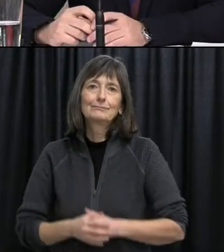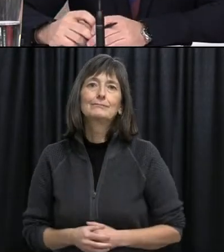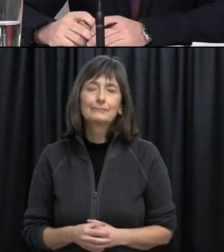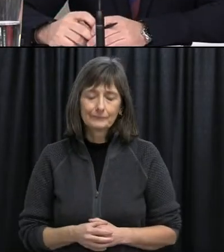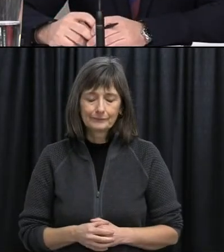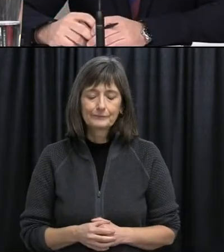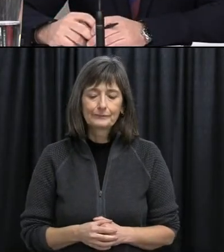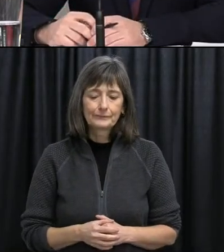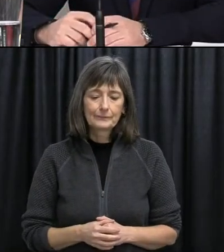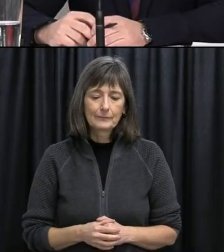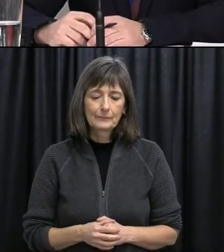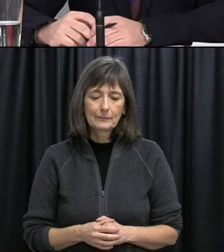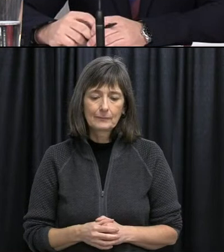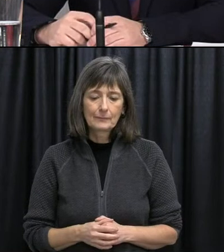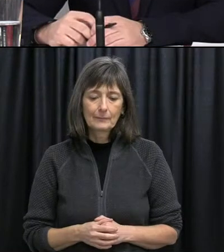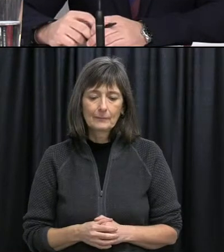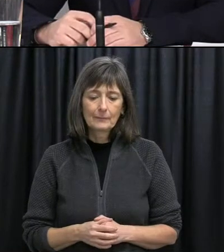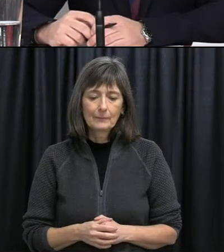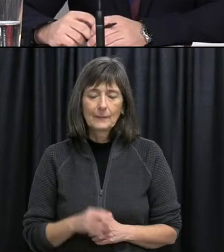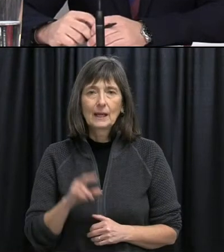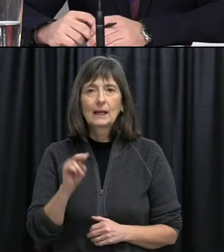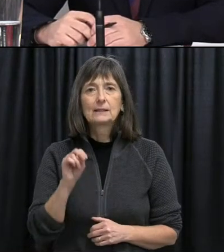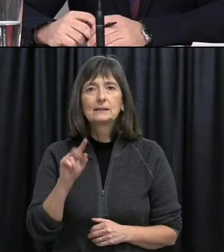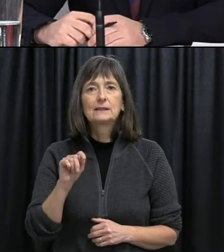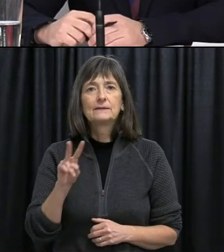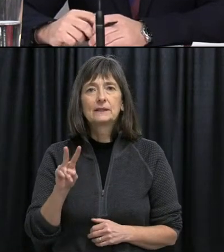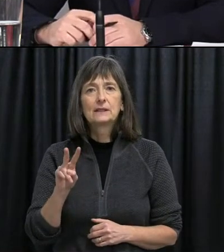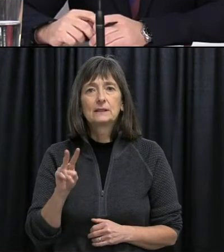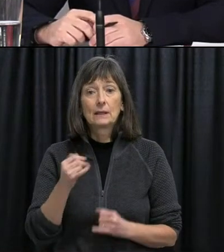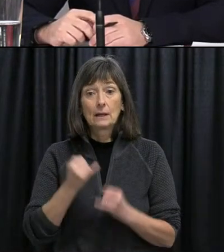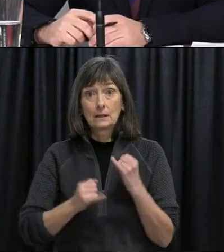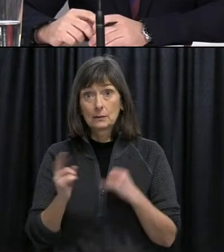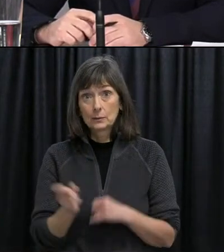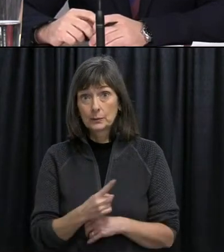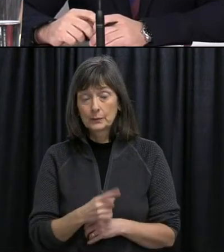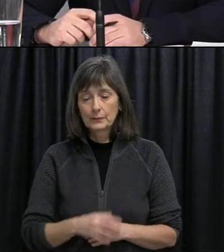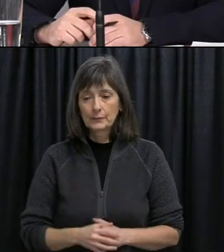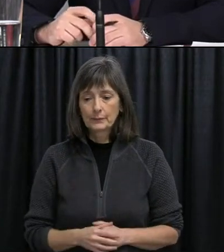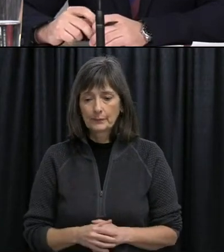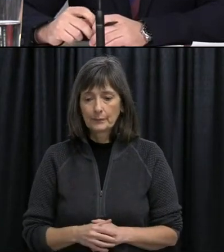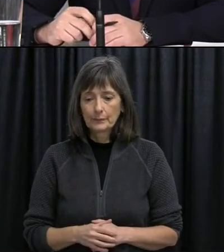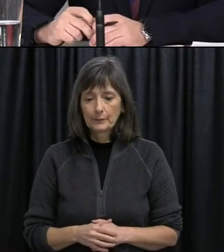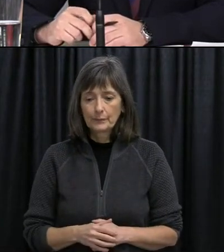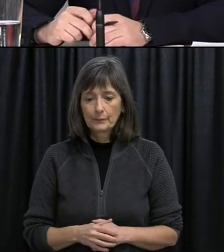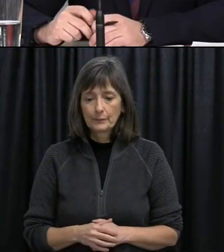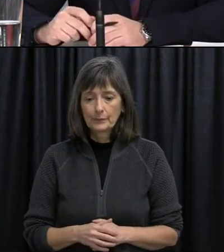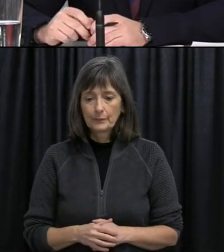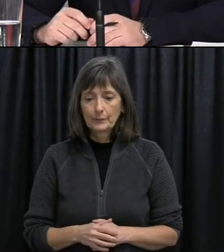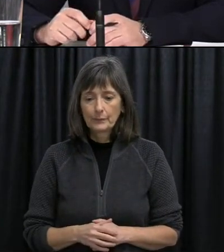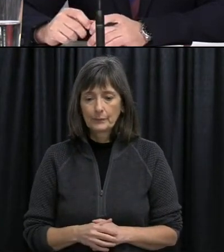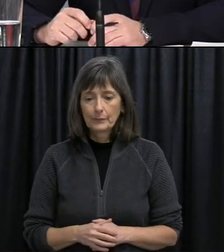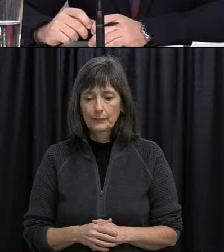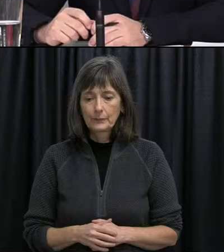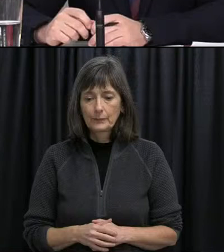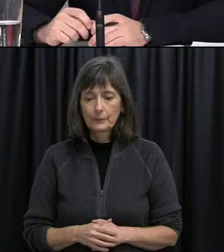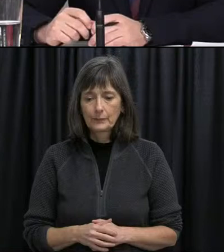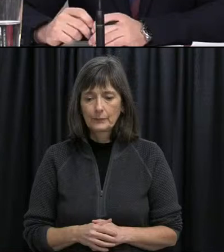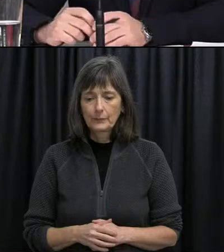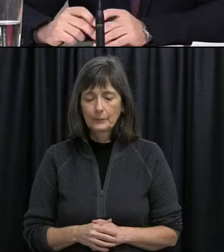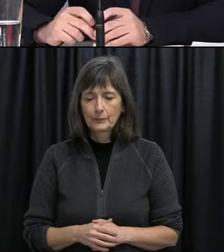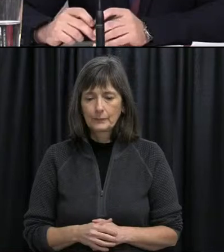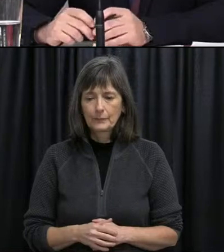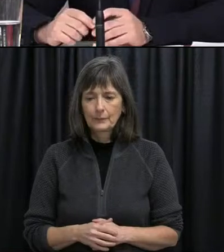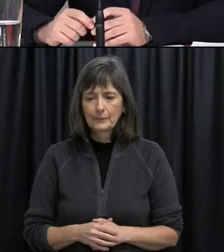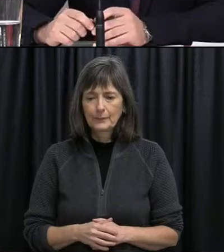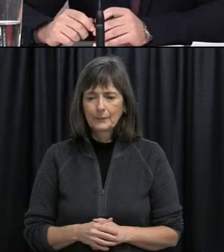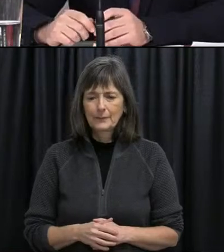Thank you. Kellyanne Roberts with NTV, do you have a final question? Just a clarification. I just missed it with all